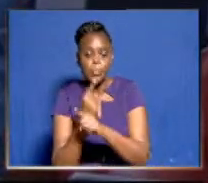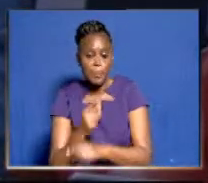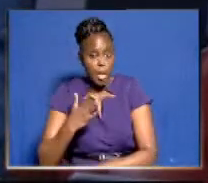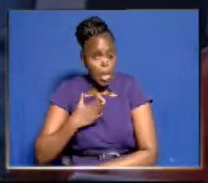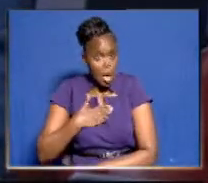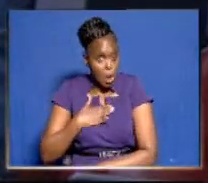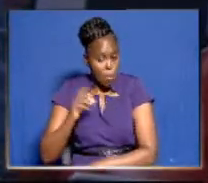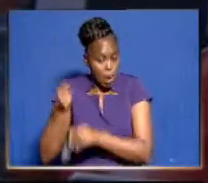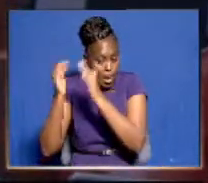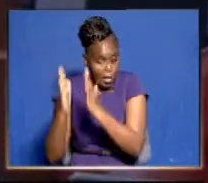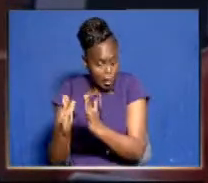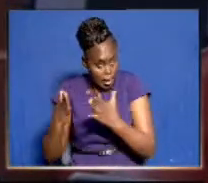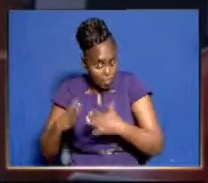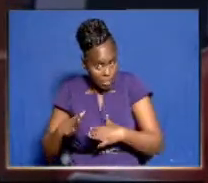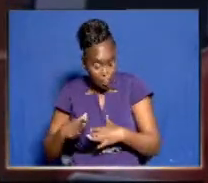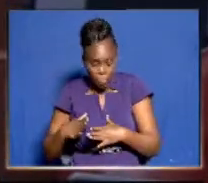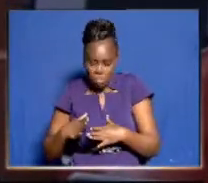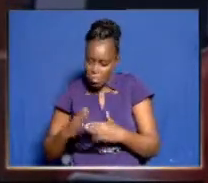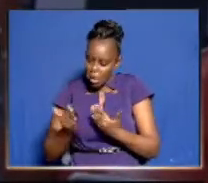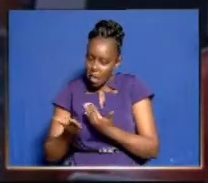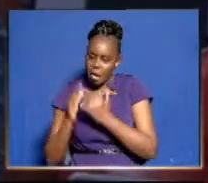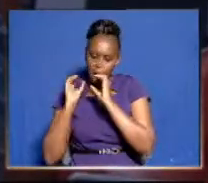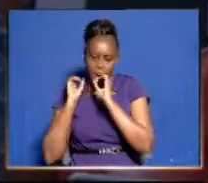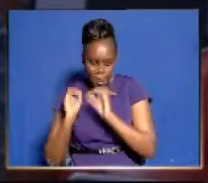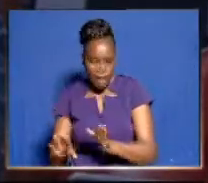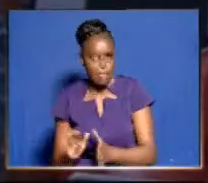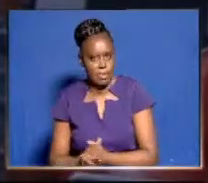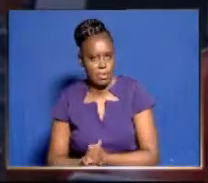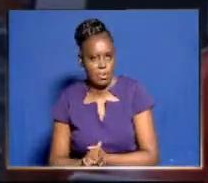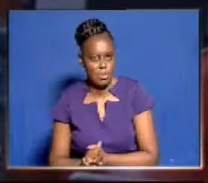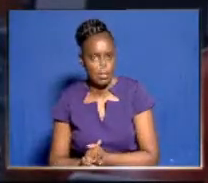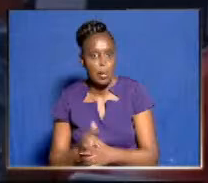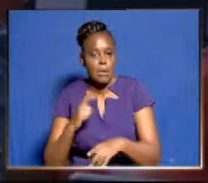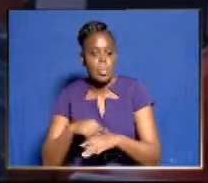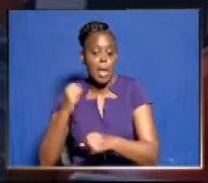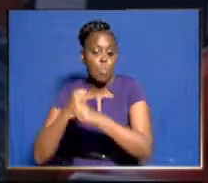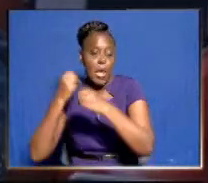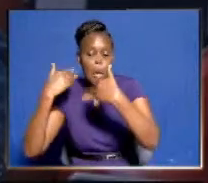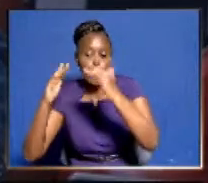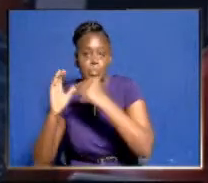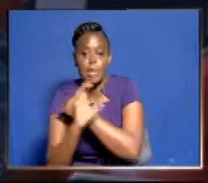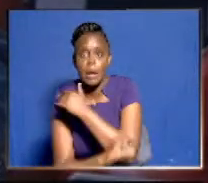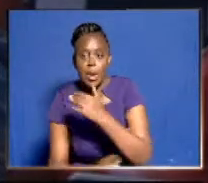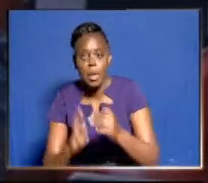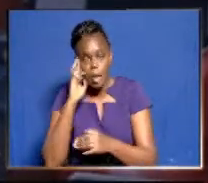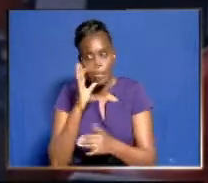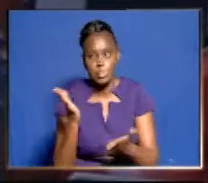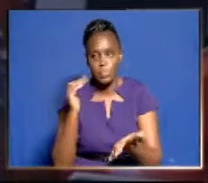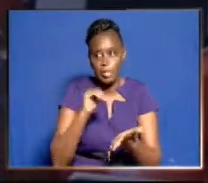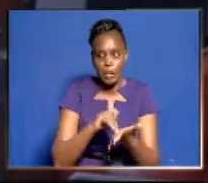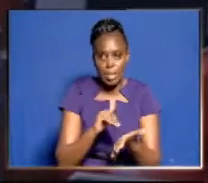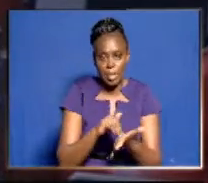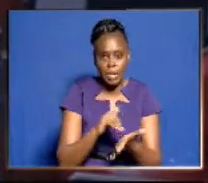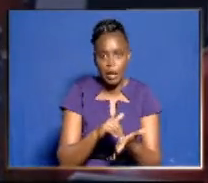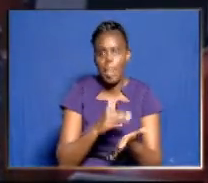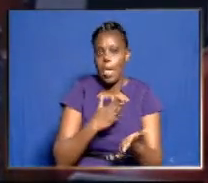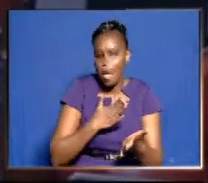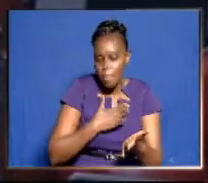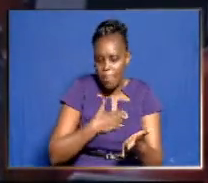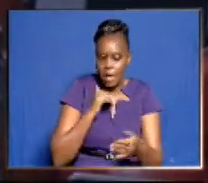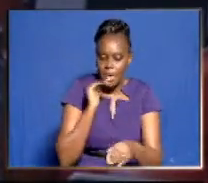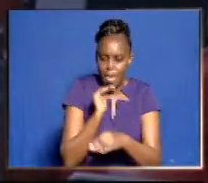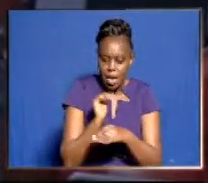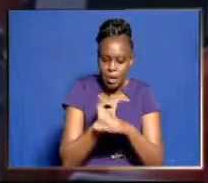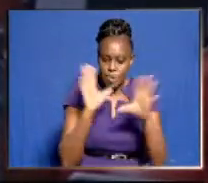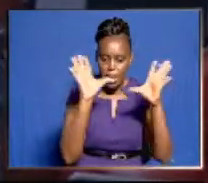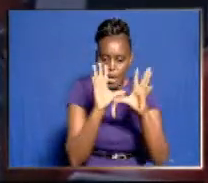people are not looked at. They are not looked after. And it's for this reason, once again, I am urging the